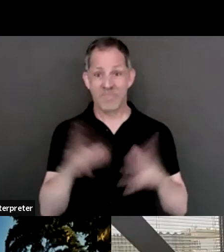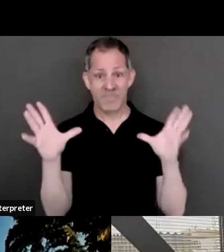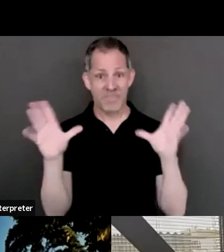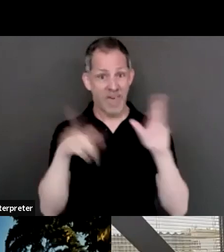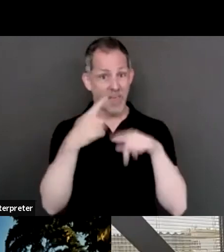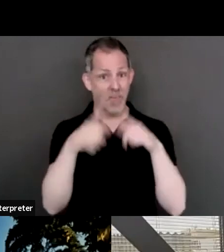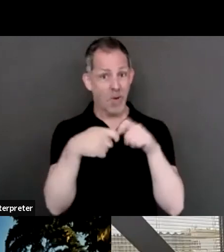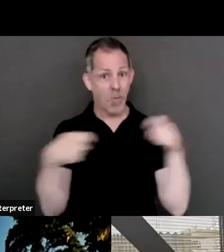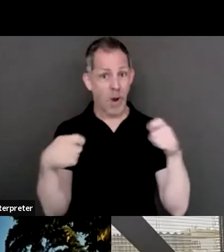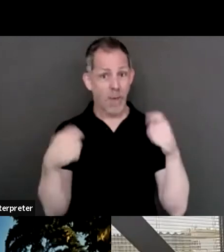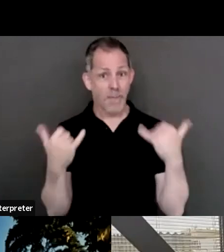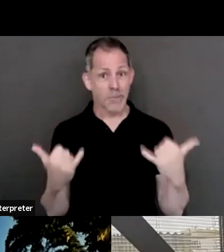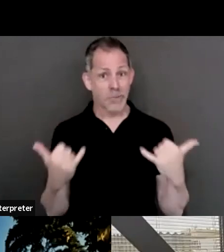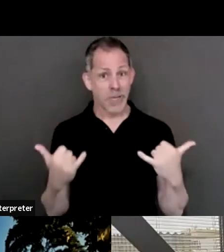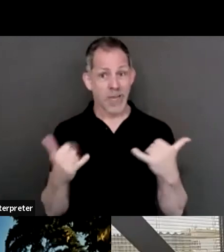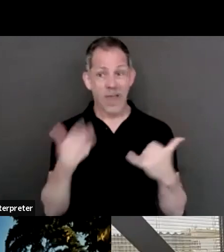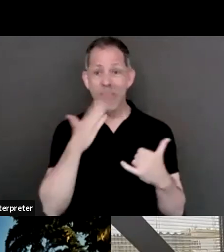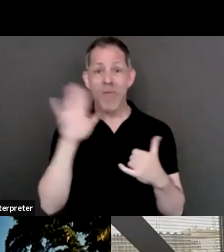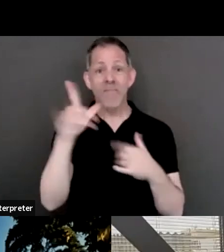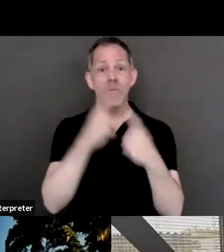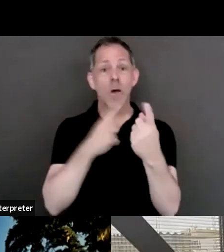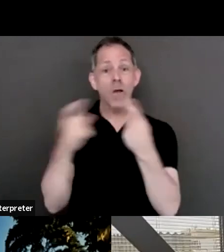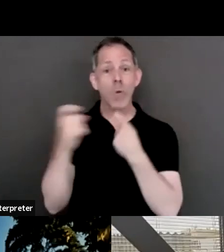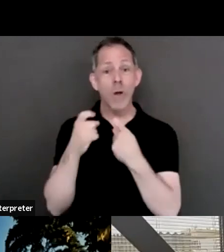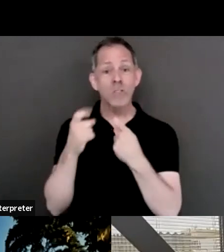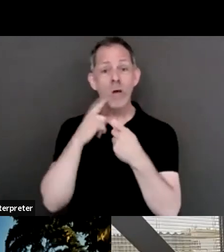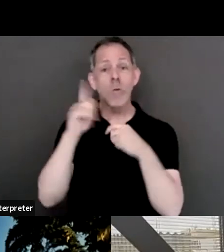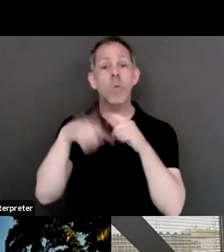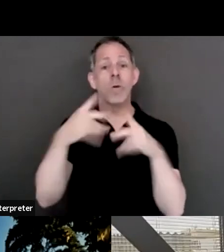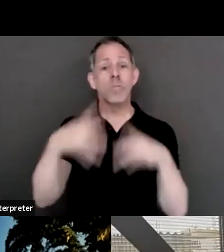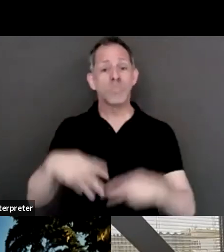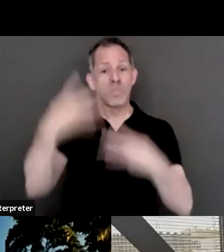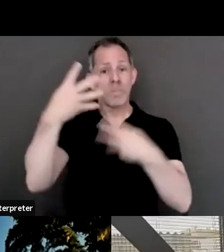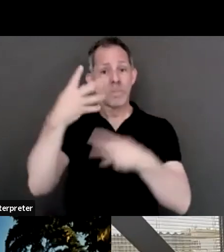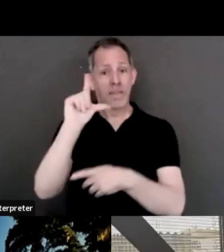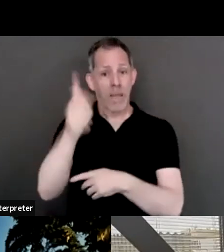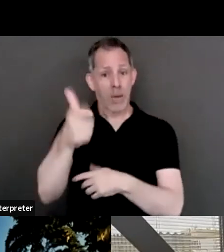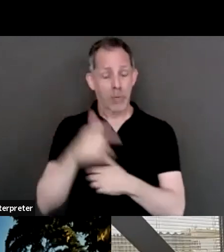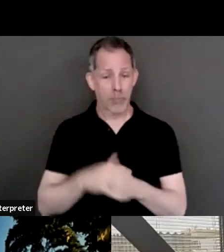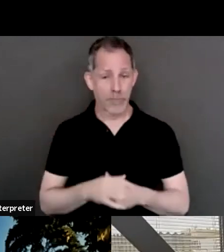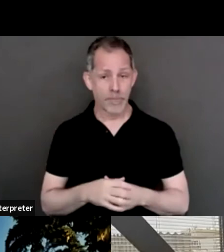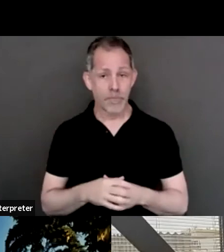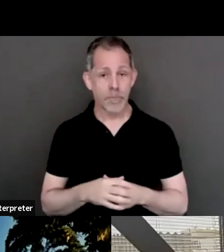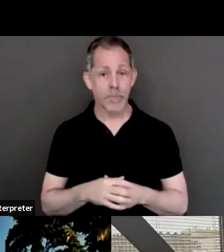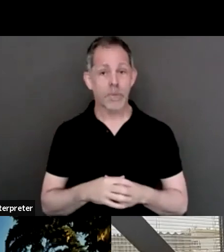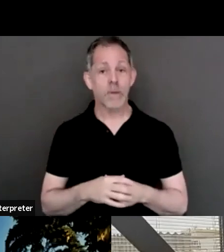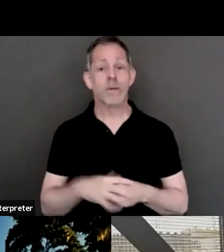We're going to wrap up for today, but please stay tuned for future media availabilities. Thanks and have a great day.